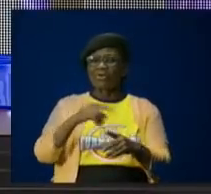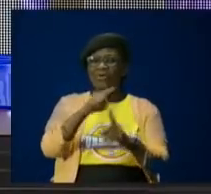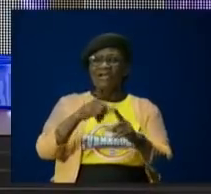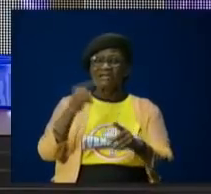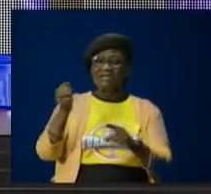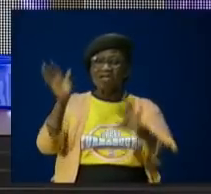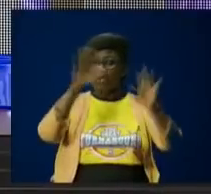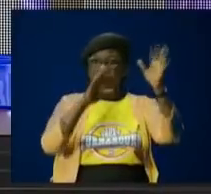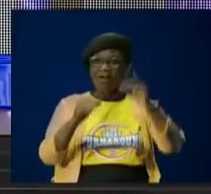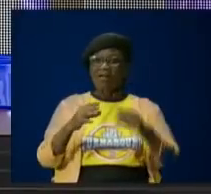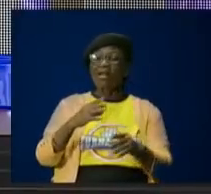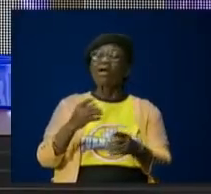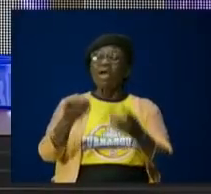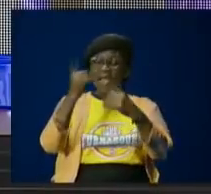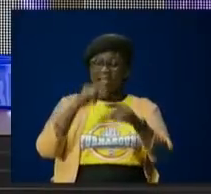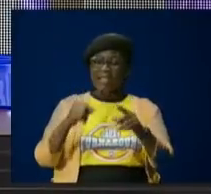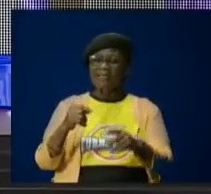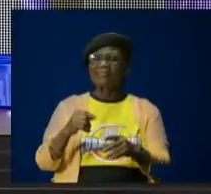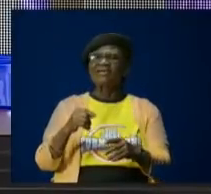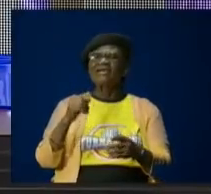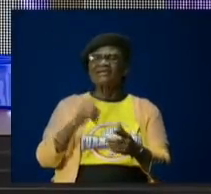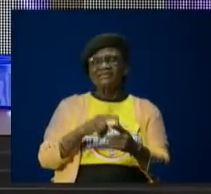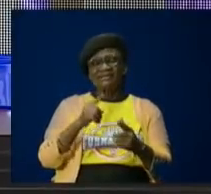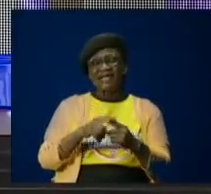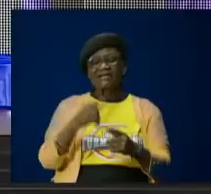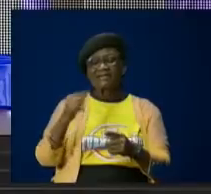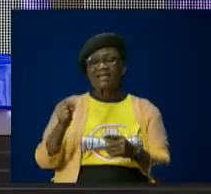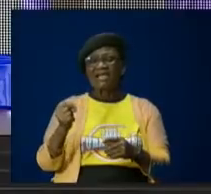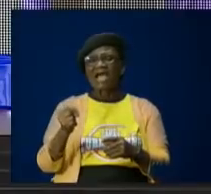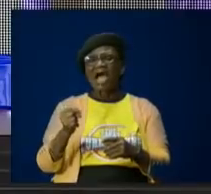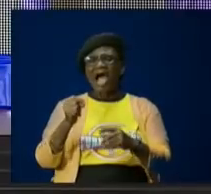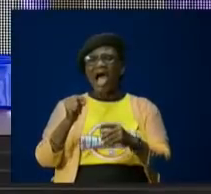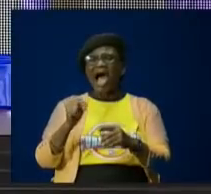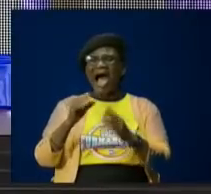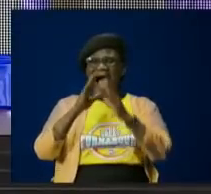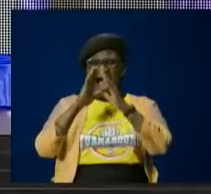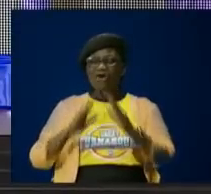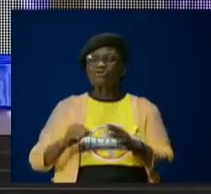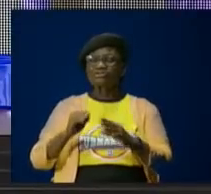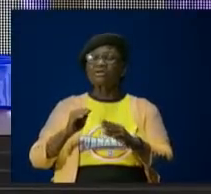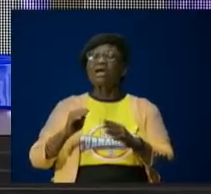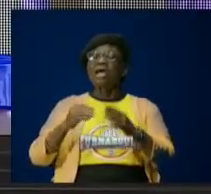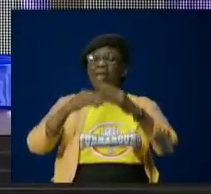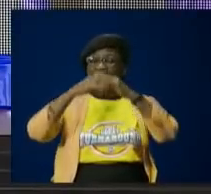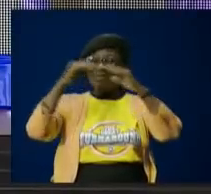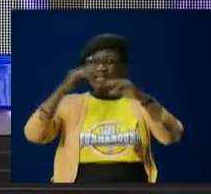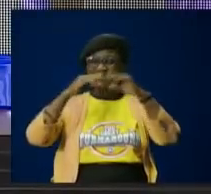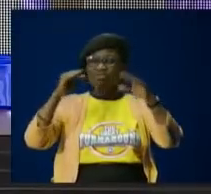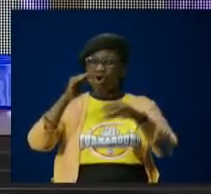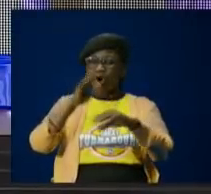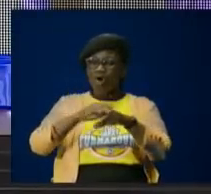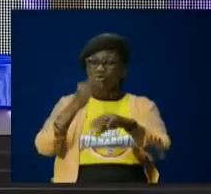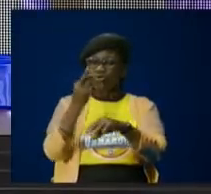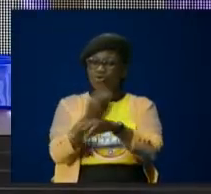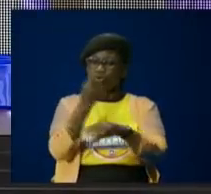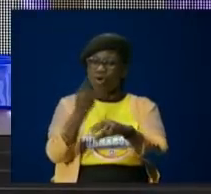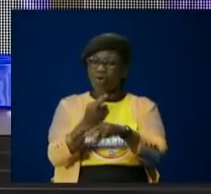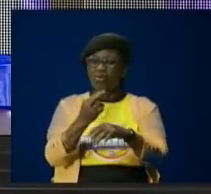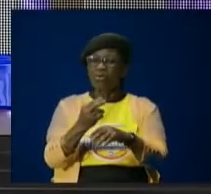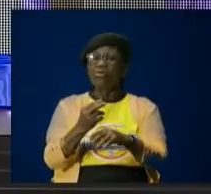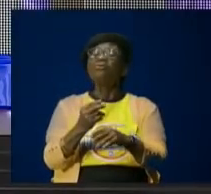came, then the house built on the rock stood, the house built on sand